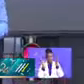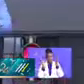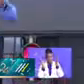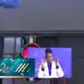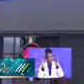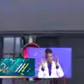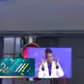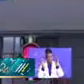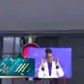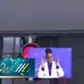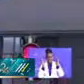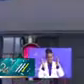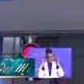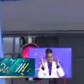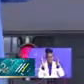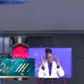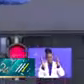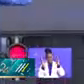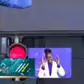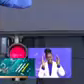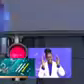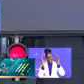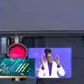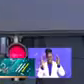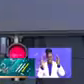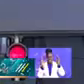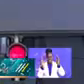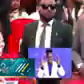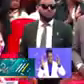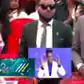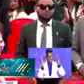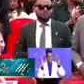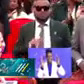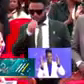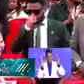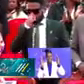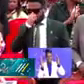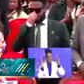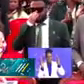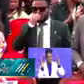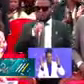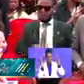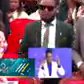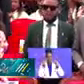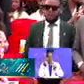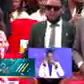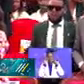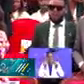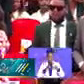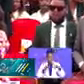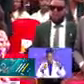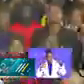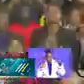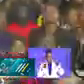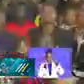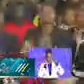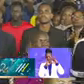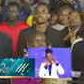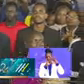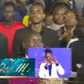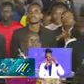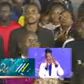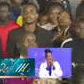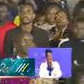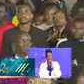King he is worthy to be praised he is Our Redeemer he is